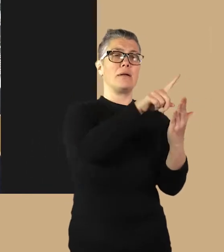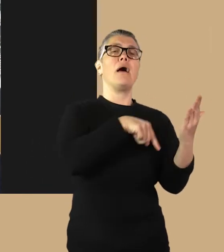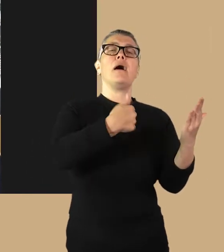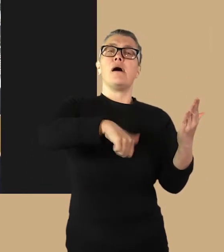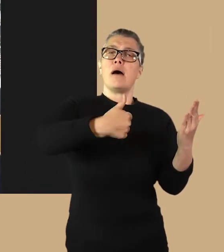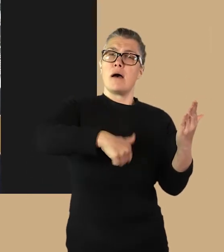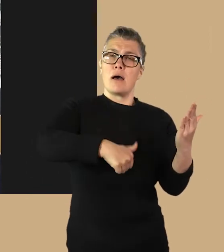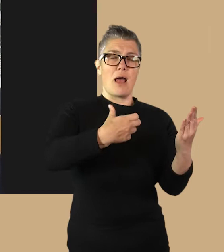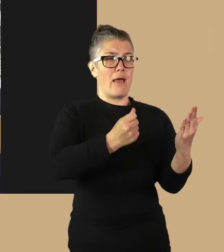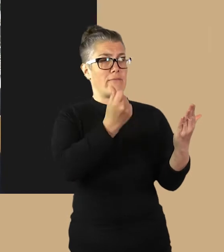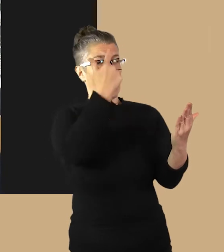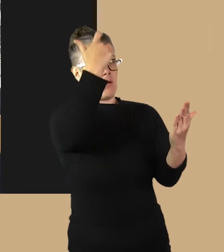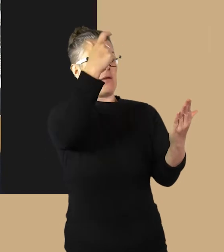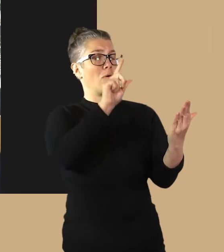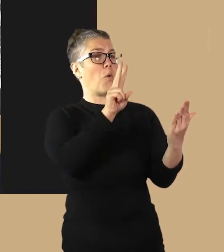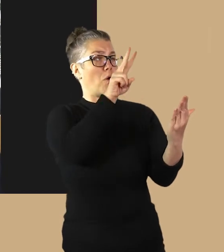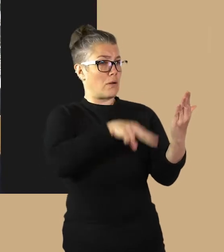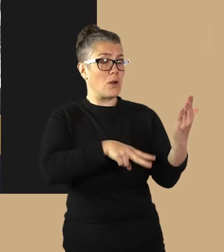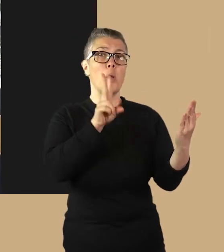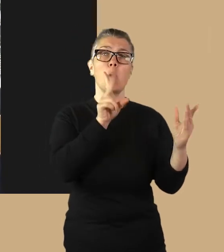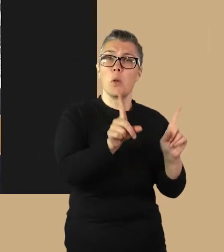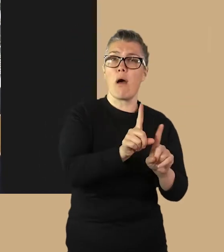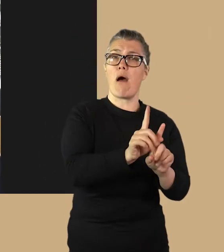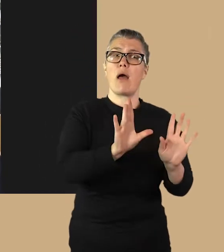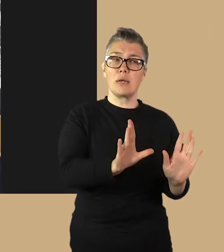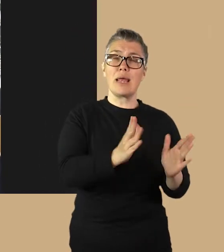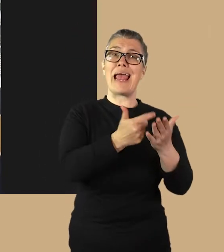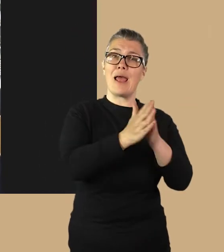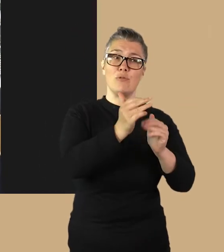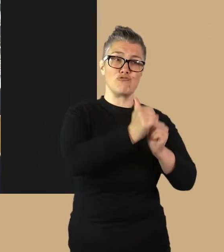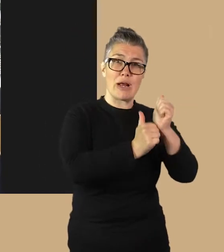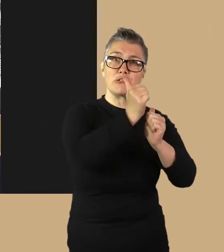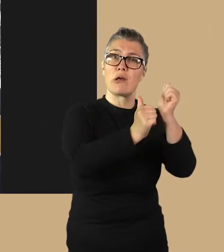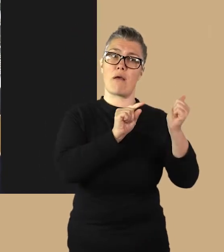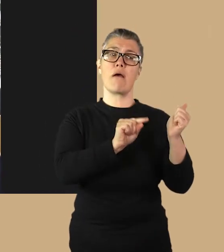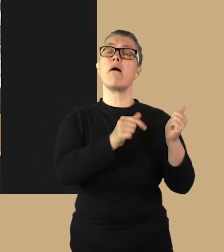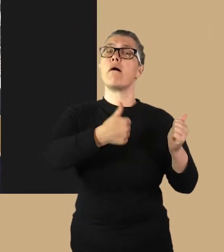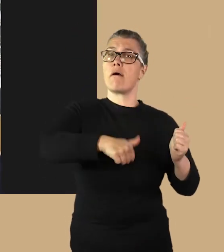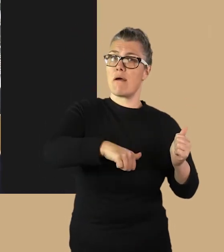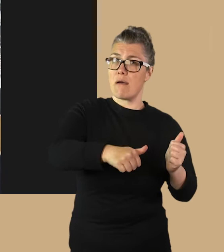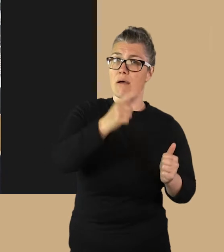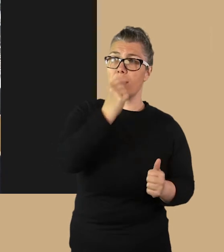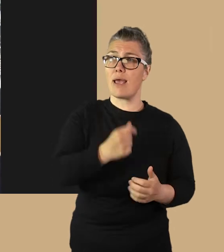something for us to sort of get the idea of what it should flow like and how it should be structured.